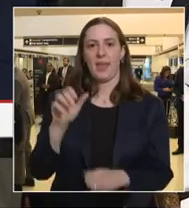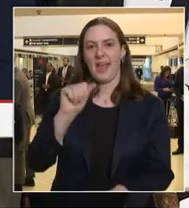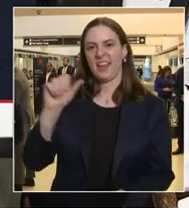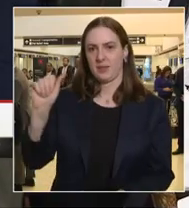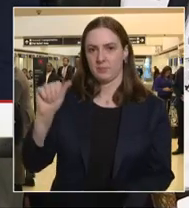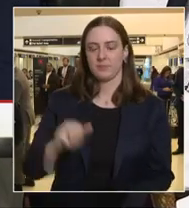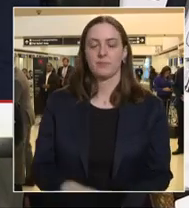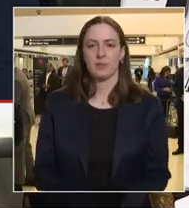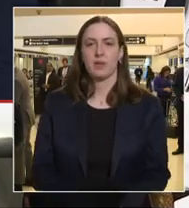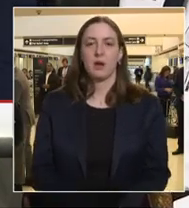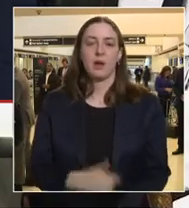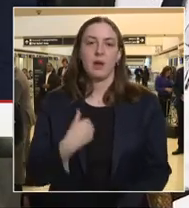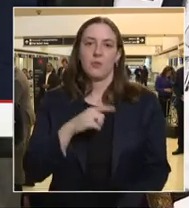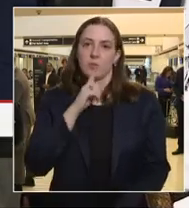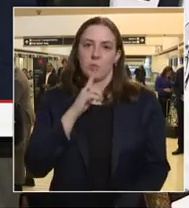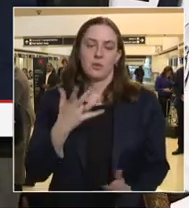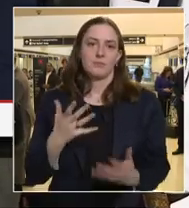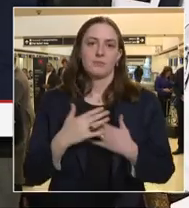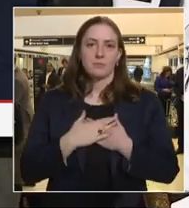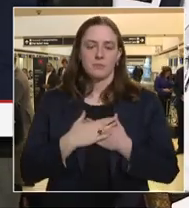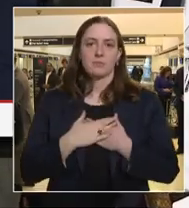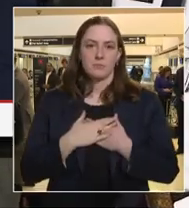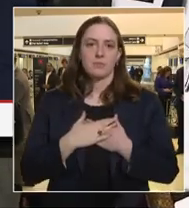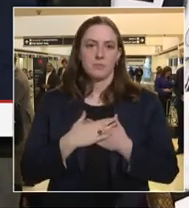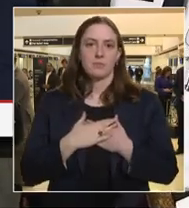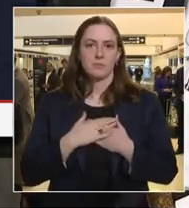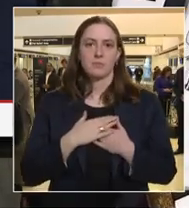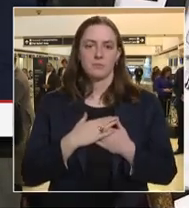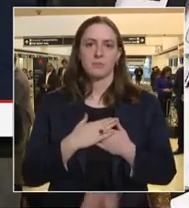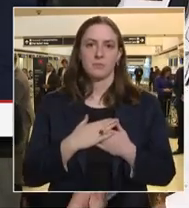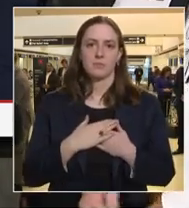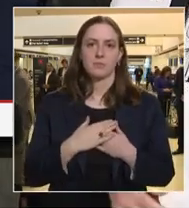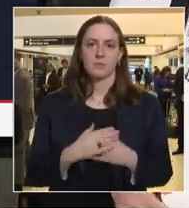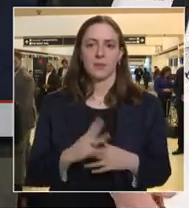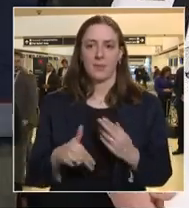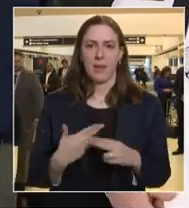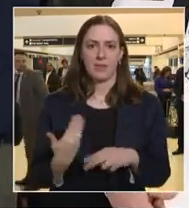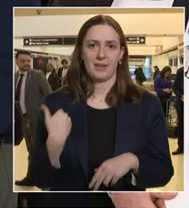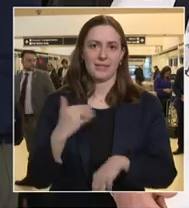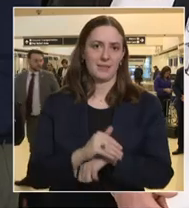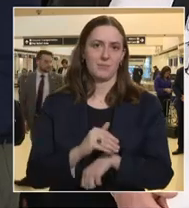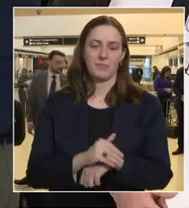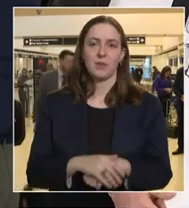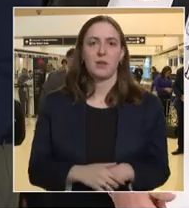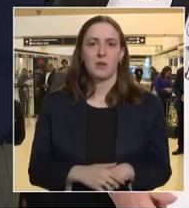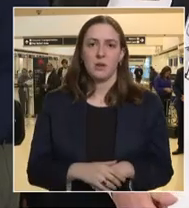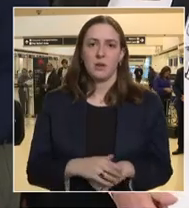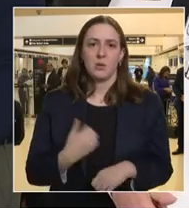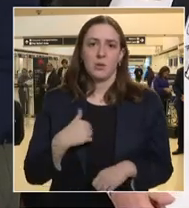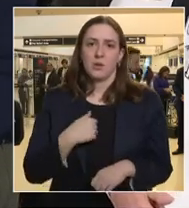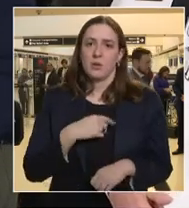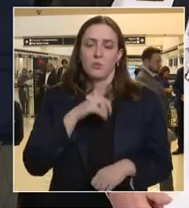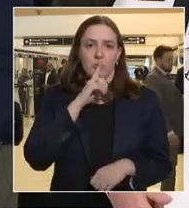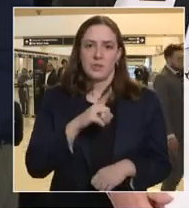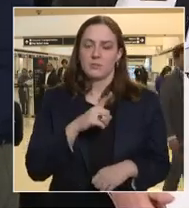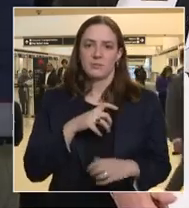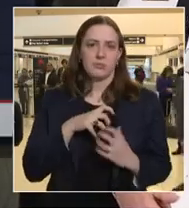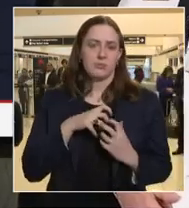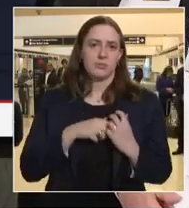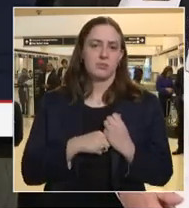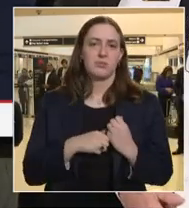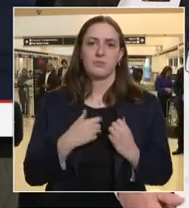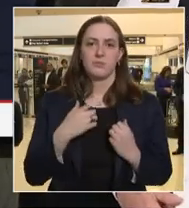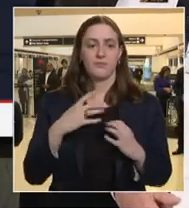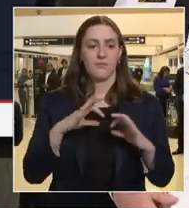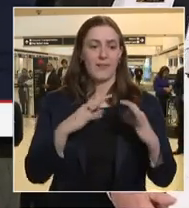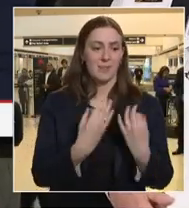for the accident that happened at DCA last night. We're absolutely heartbroken for the family and loved ones of the passengers and crew